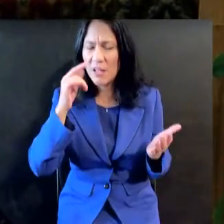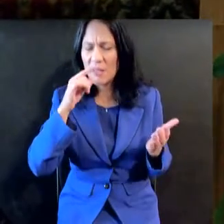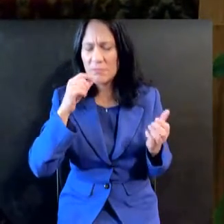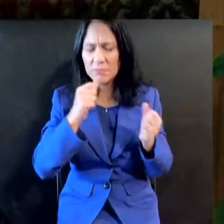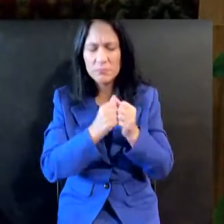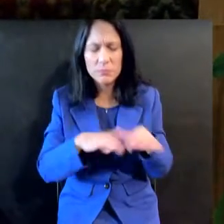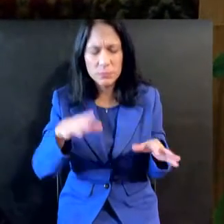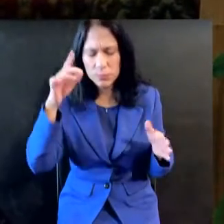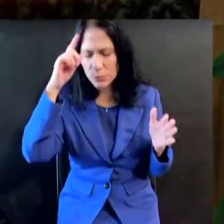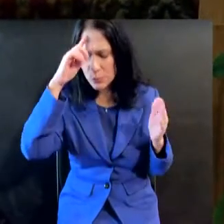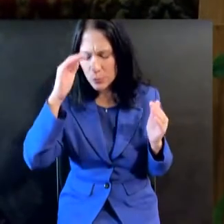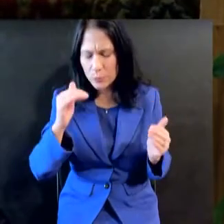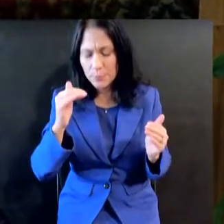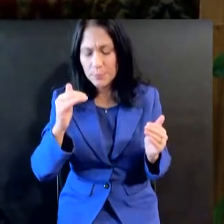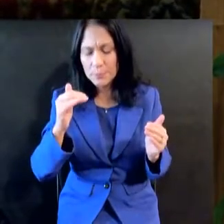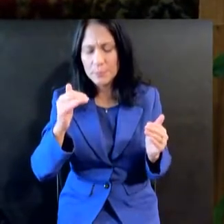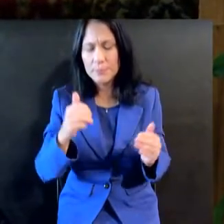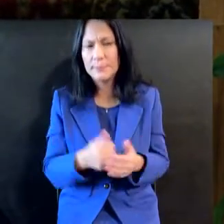hopeless.